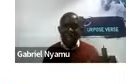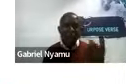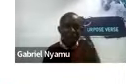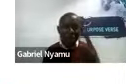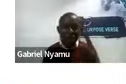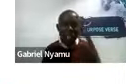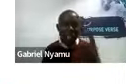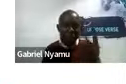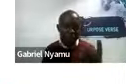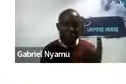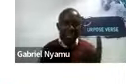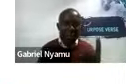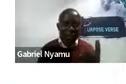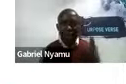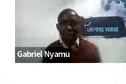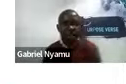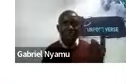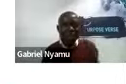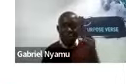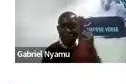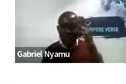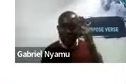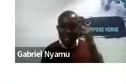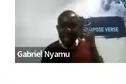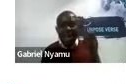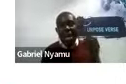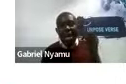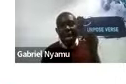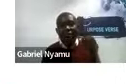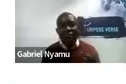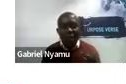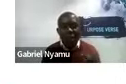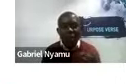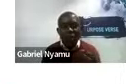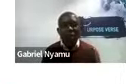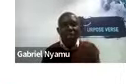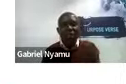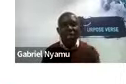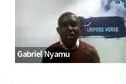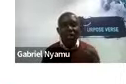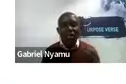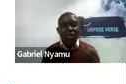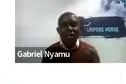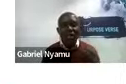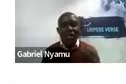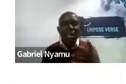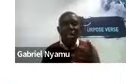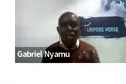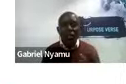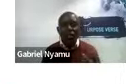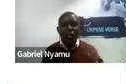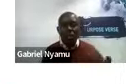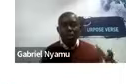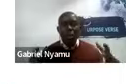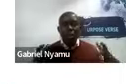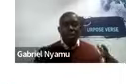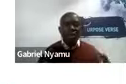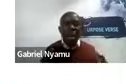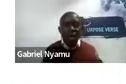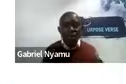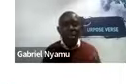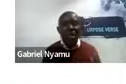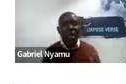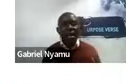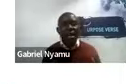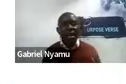passion. And I'll give you a good example to answer Eunice, which might apply to many of us. I have a friend who actually started doing some ministry. He could host people in